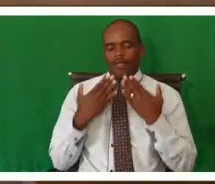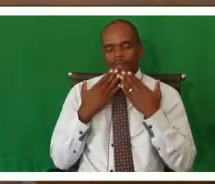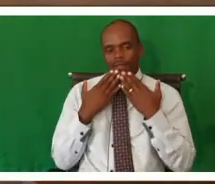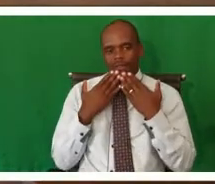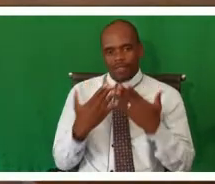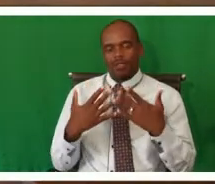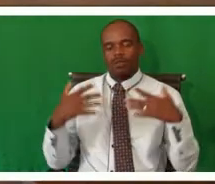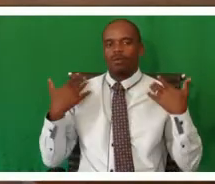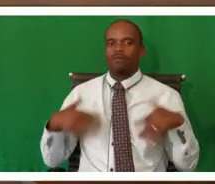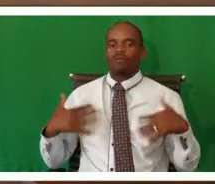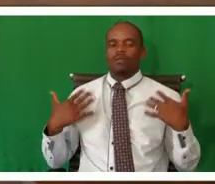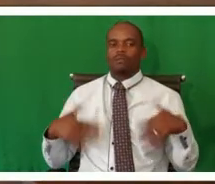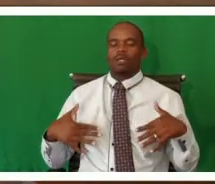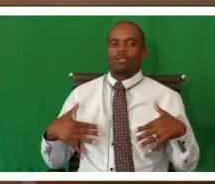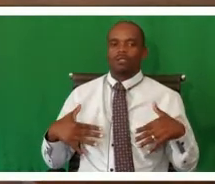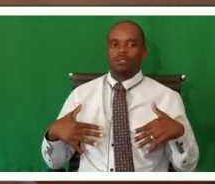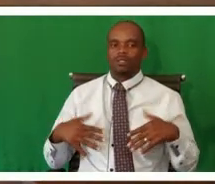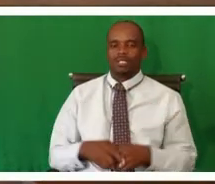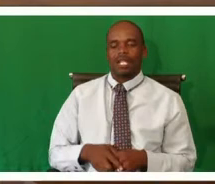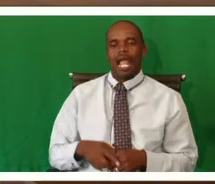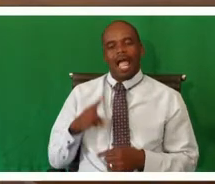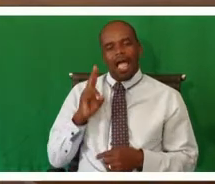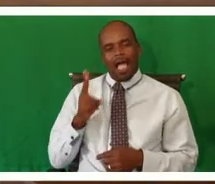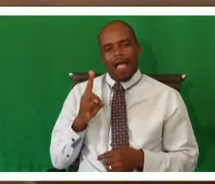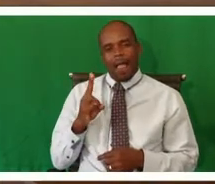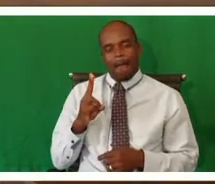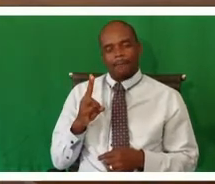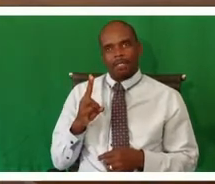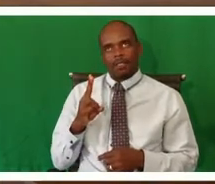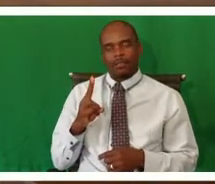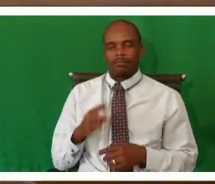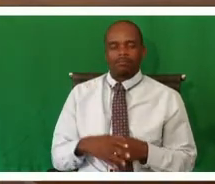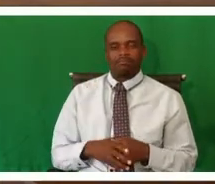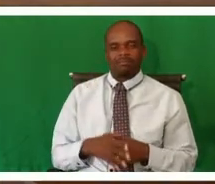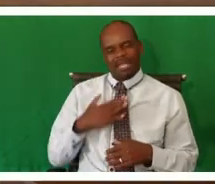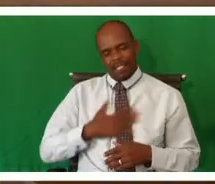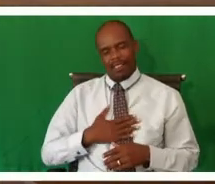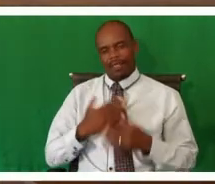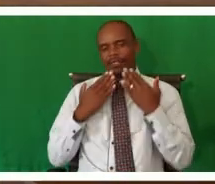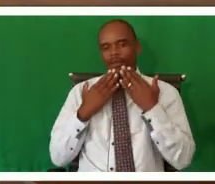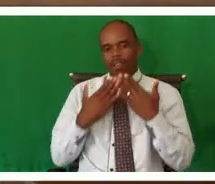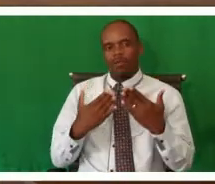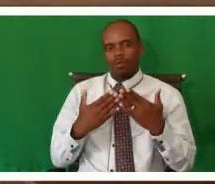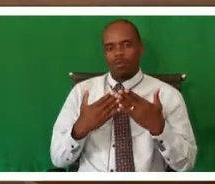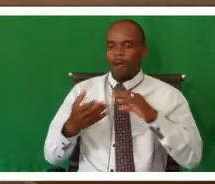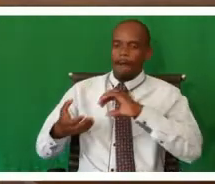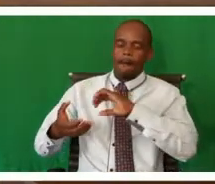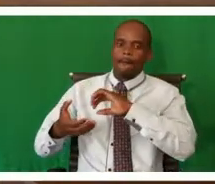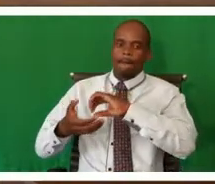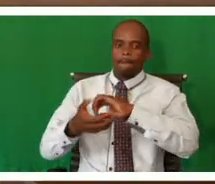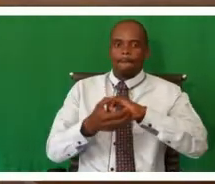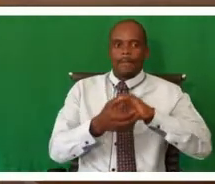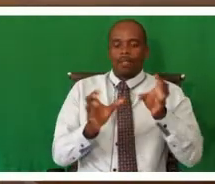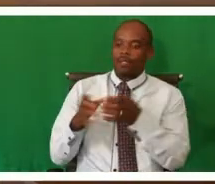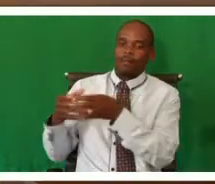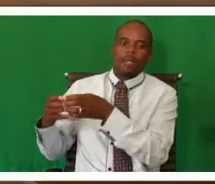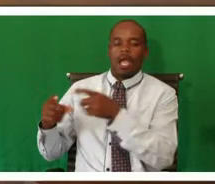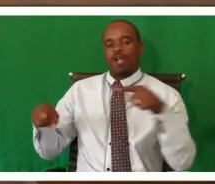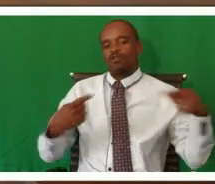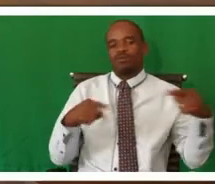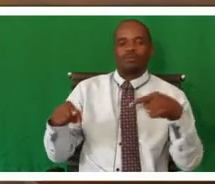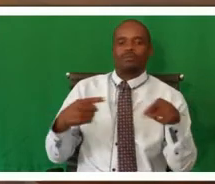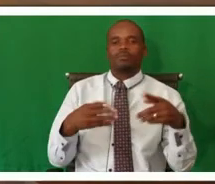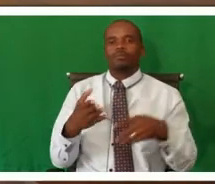much. And I also want to thank the opposition party for being there for us.